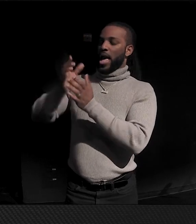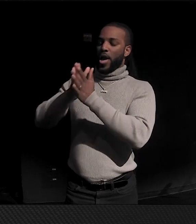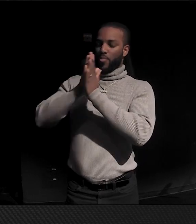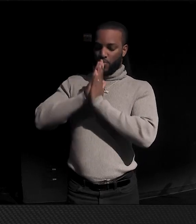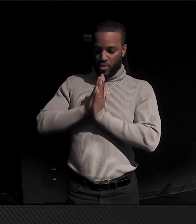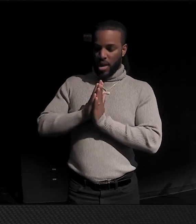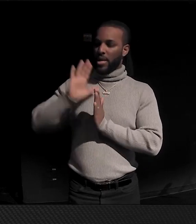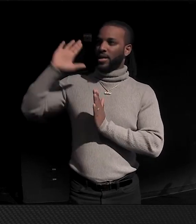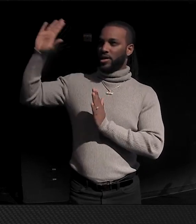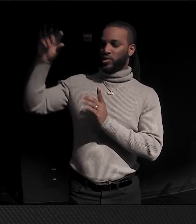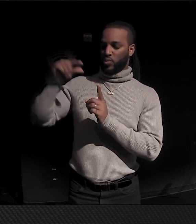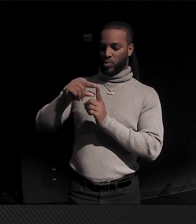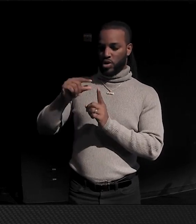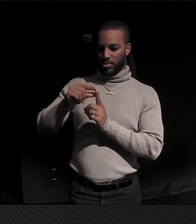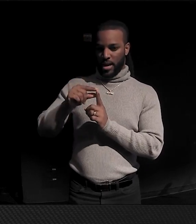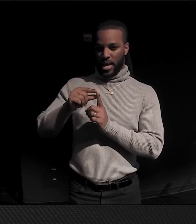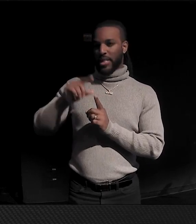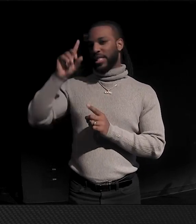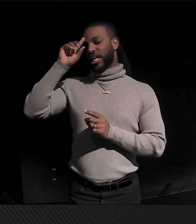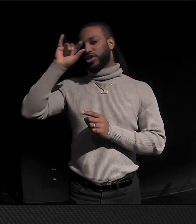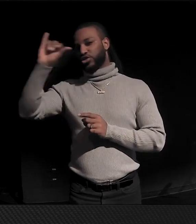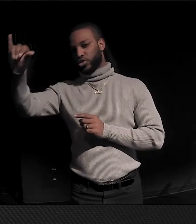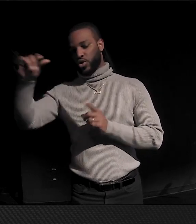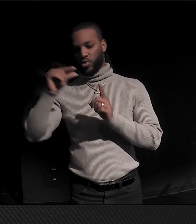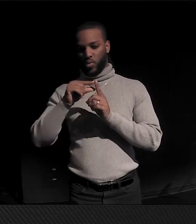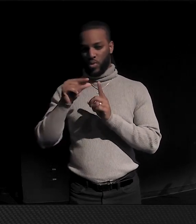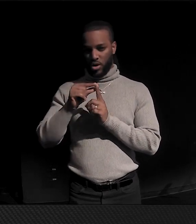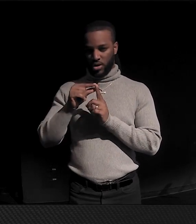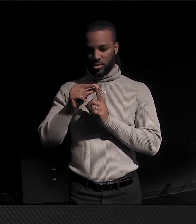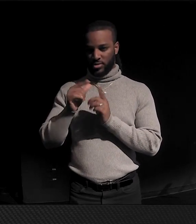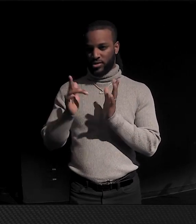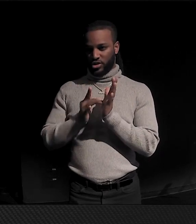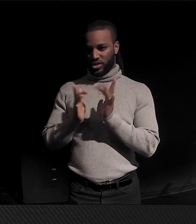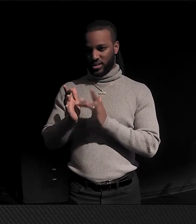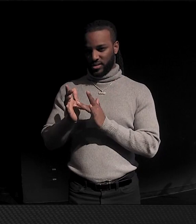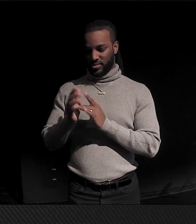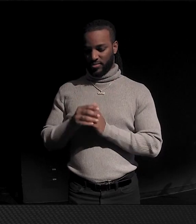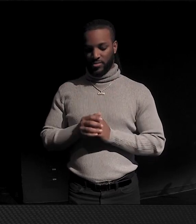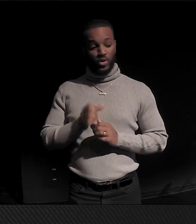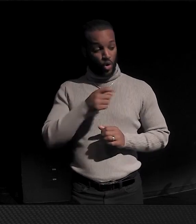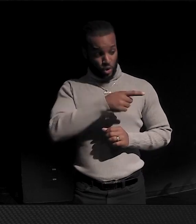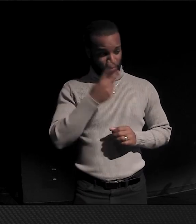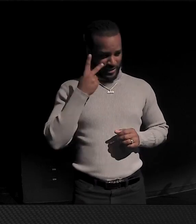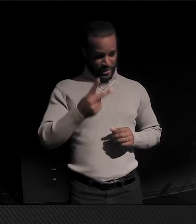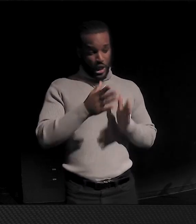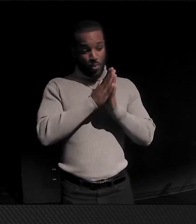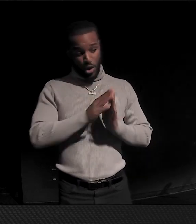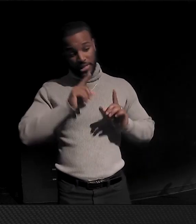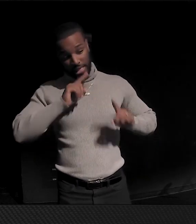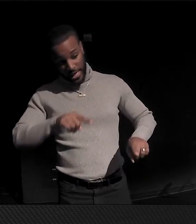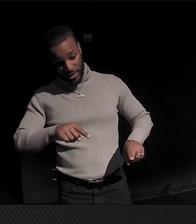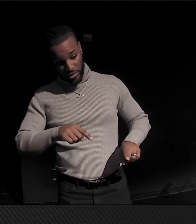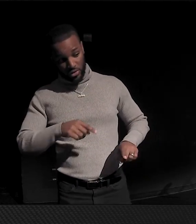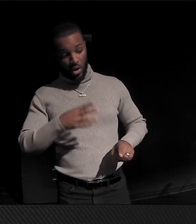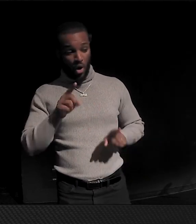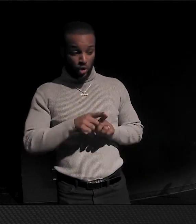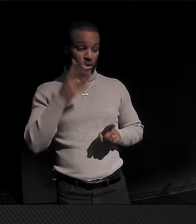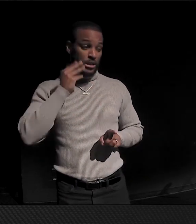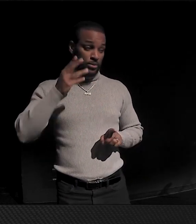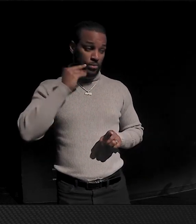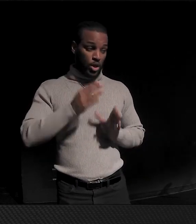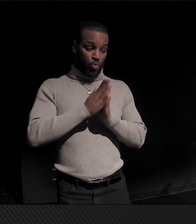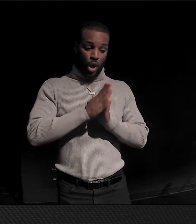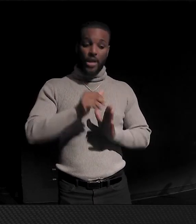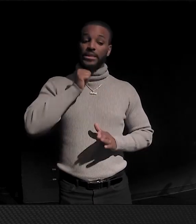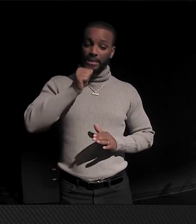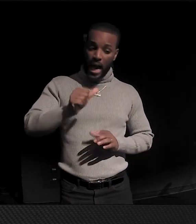himself, the eternal word, Jesus. So you've seen prayers answered and you've seen prayers not answered. Mm-hmm. But so then what